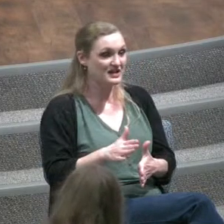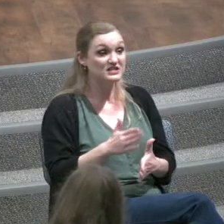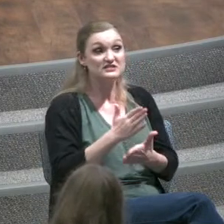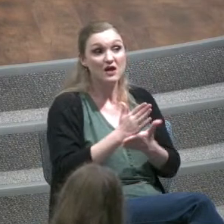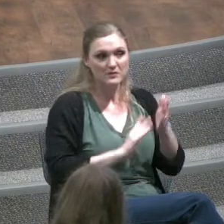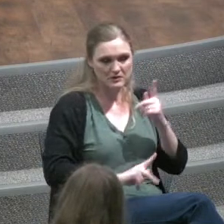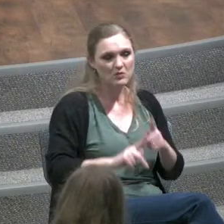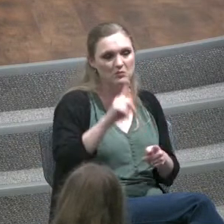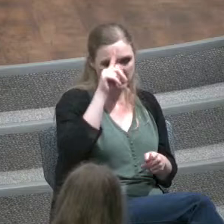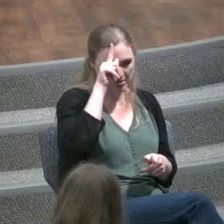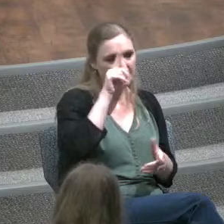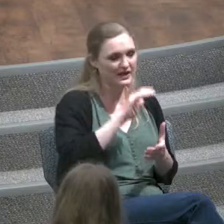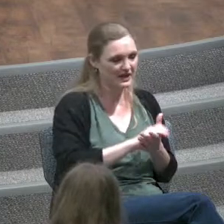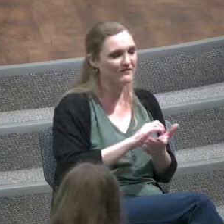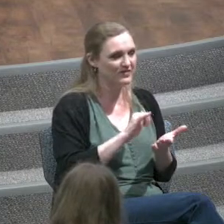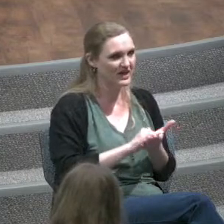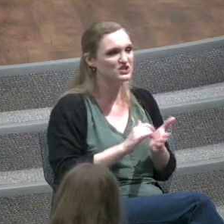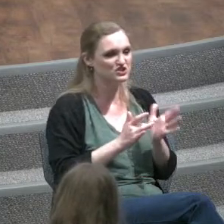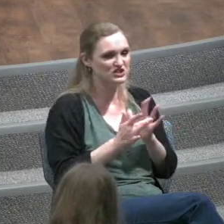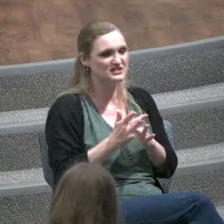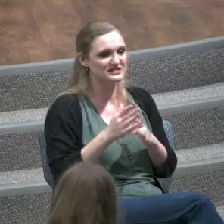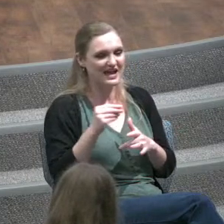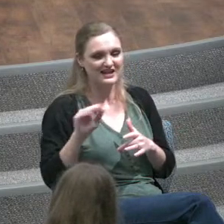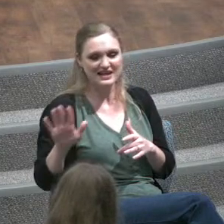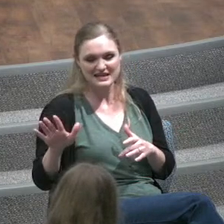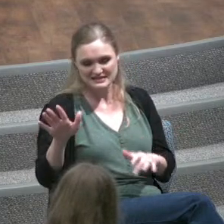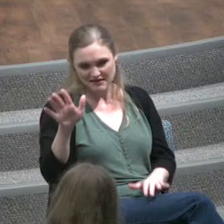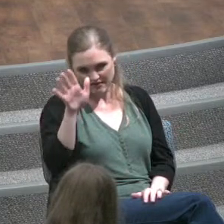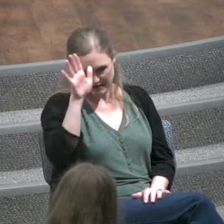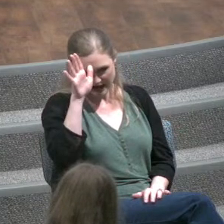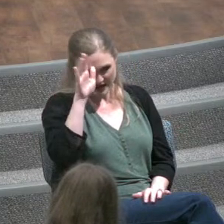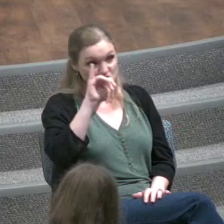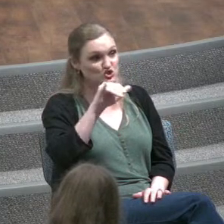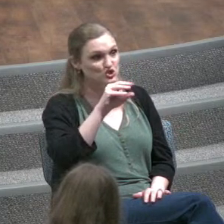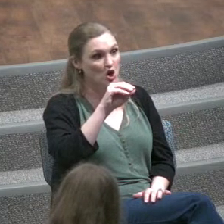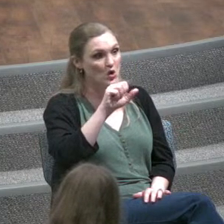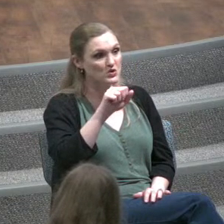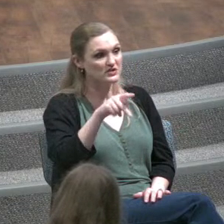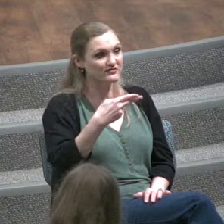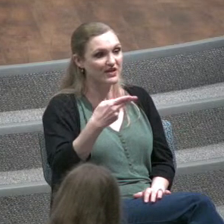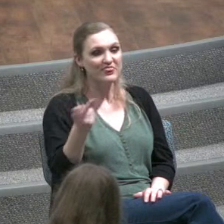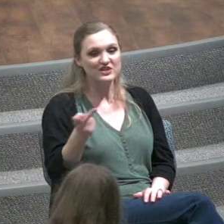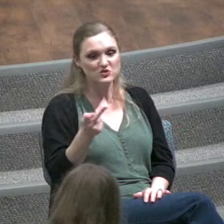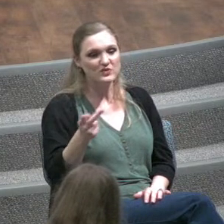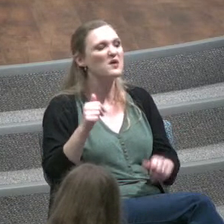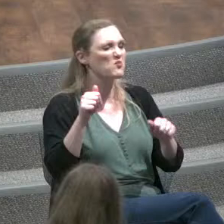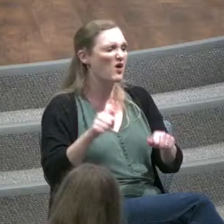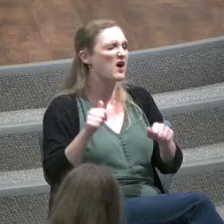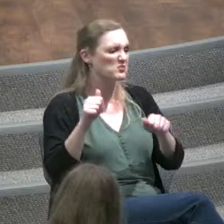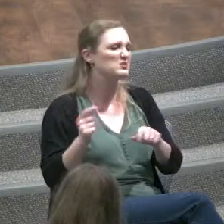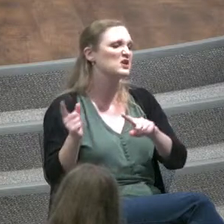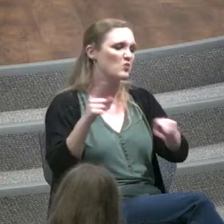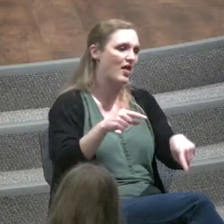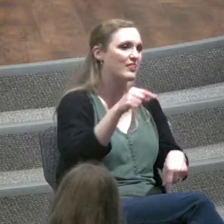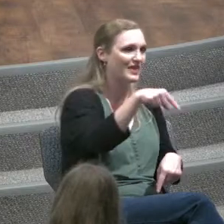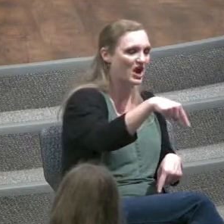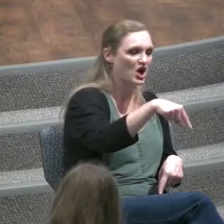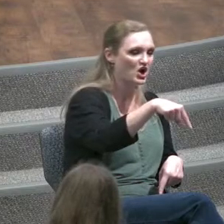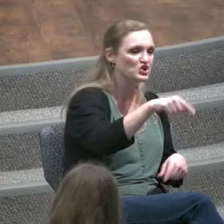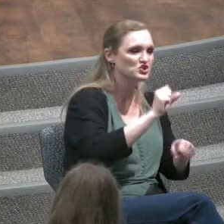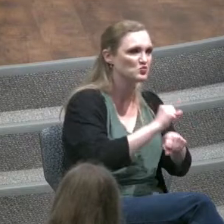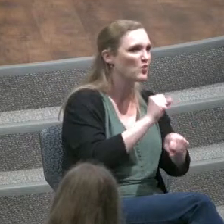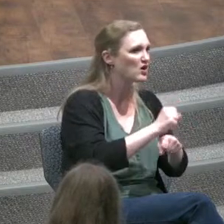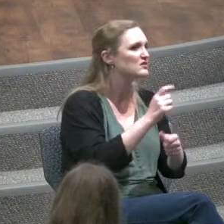belief that among some that, Jesus and Joseph may have gone to Zipporee to work. I mean, it's again